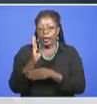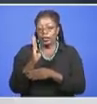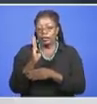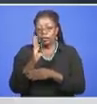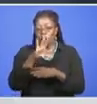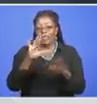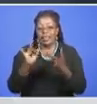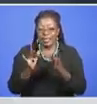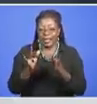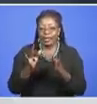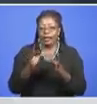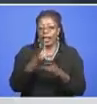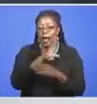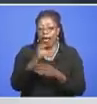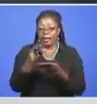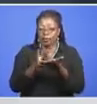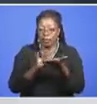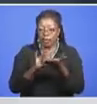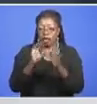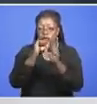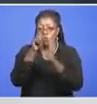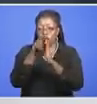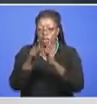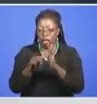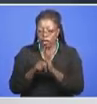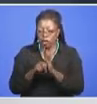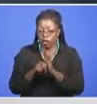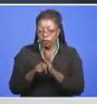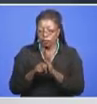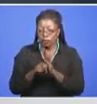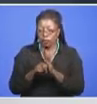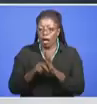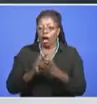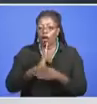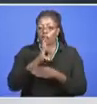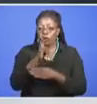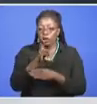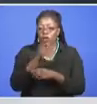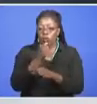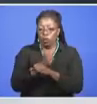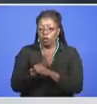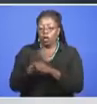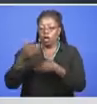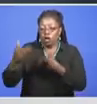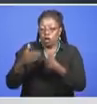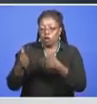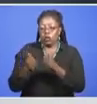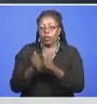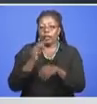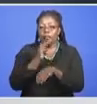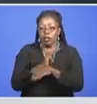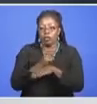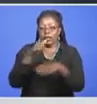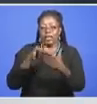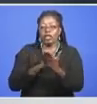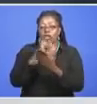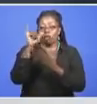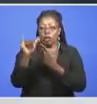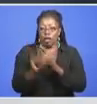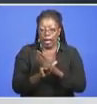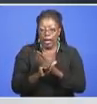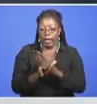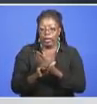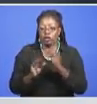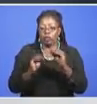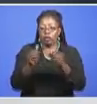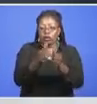to advise that the Pharmaceutical Association and the Grocers Association have really worked closely with the ministry through the month of July to put